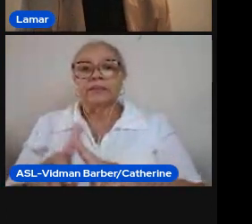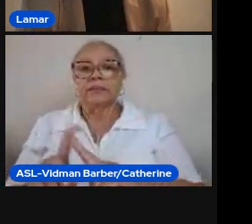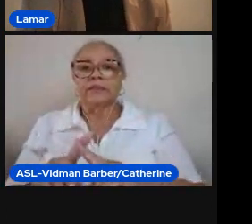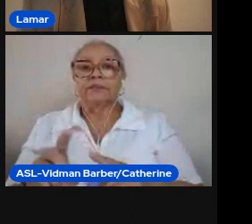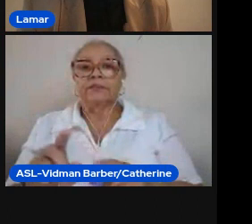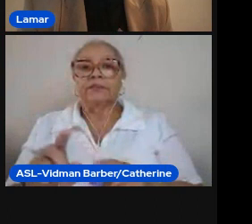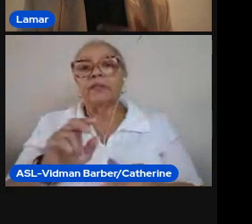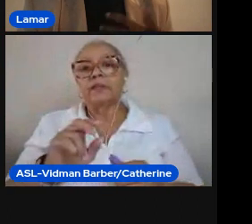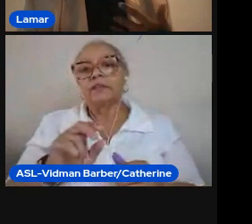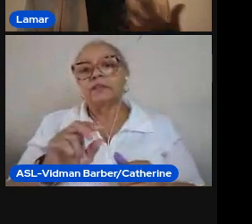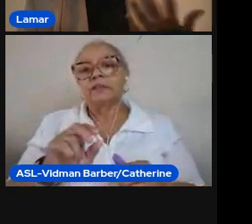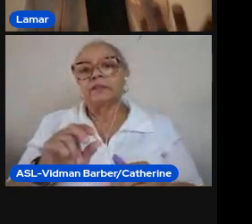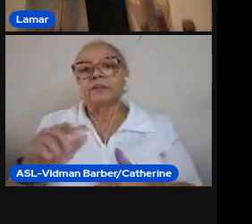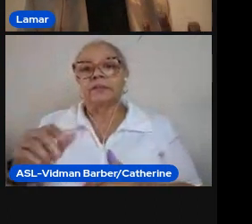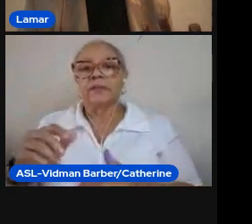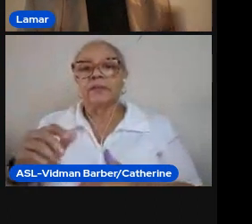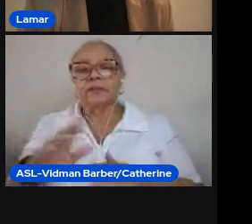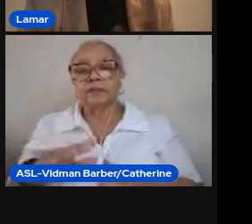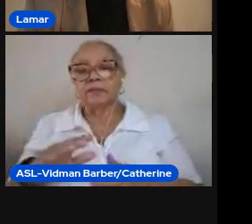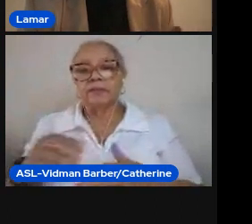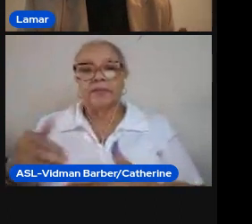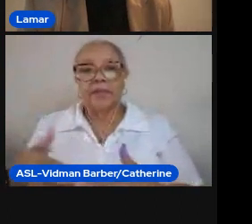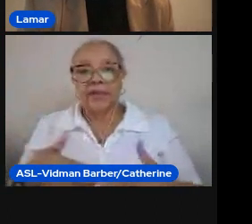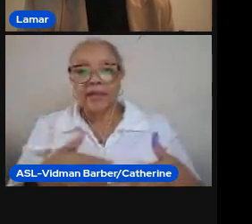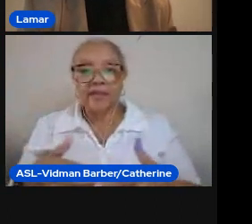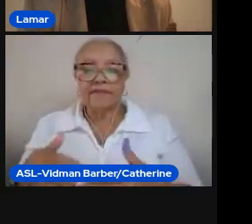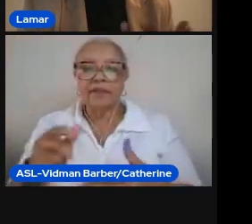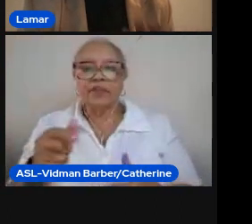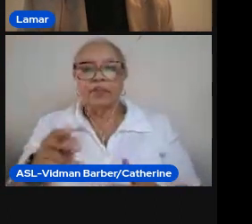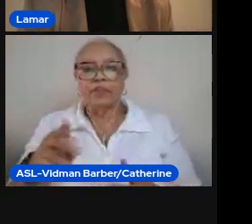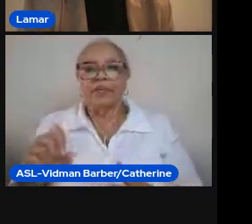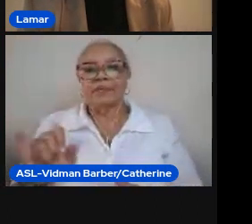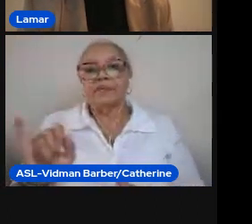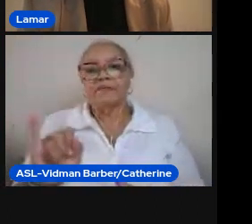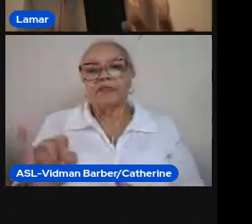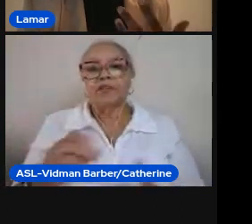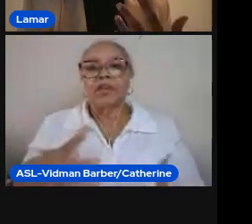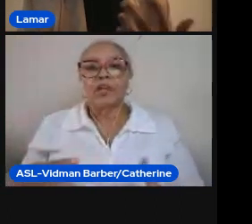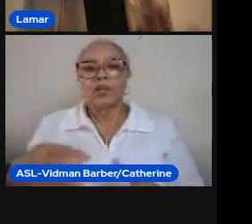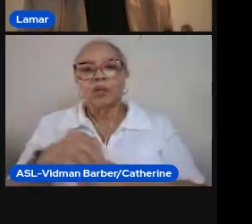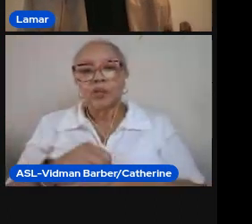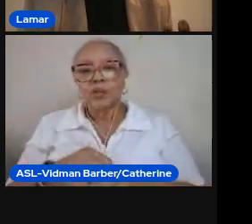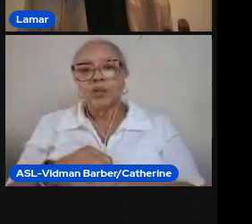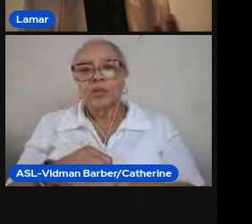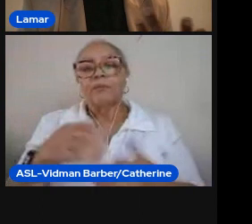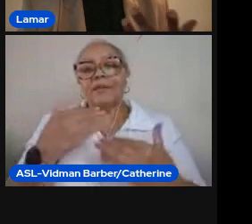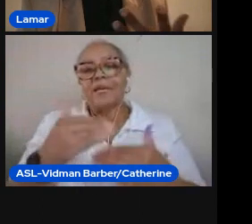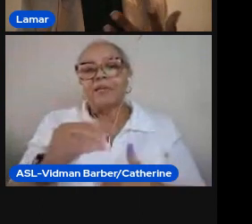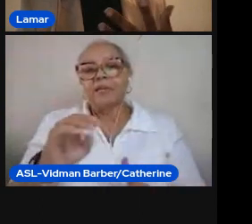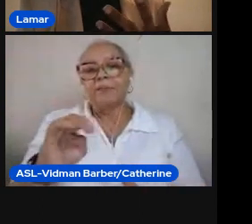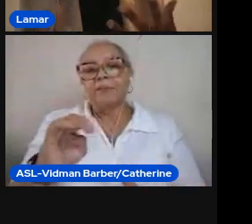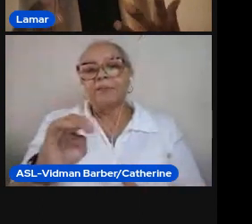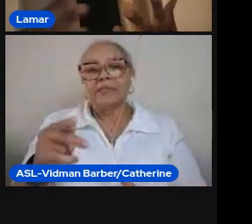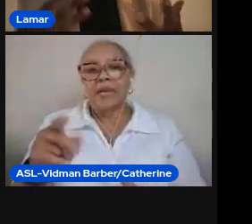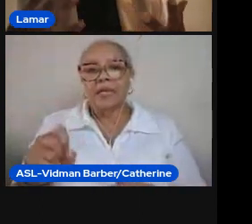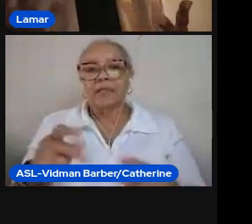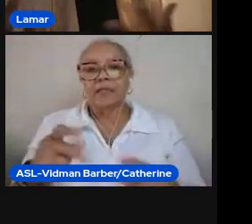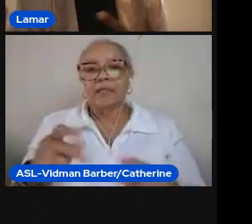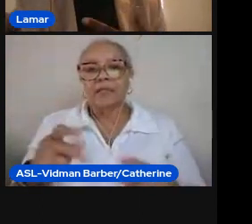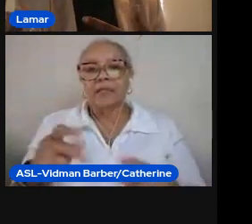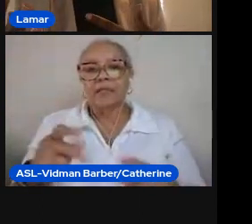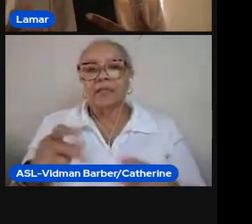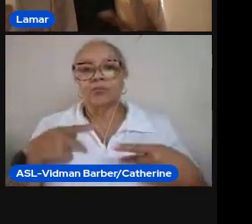GBS infections, which include but are not limited to meningitis, pneumonia, and it